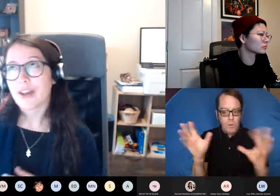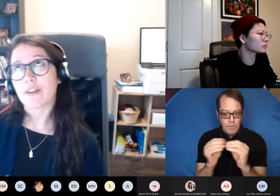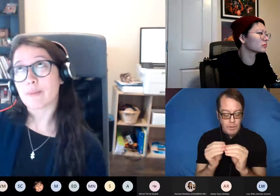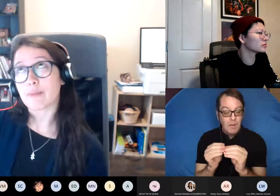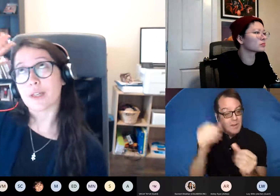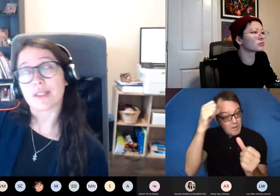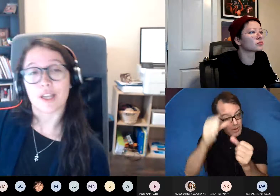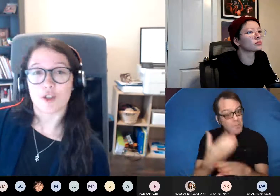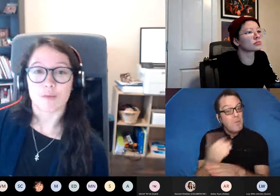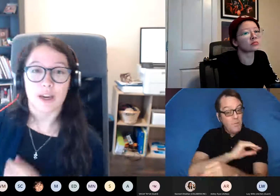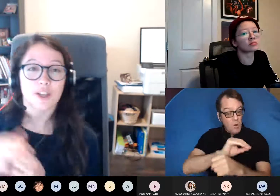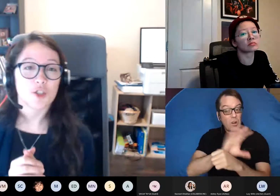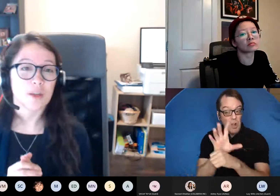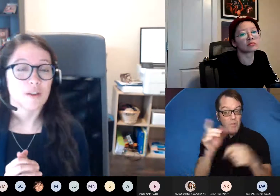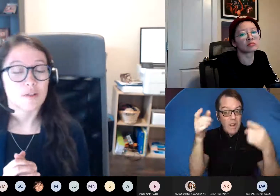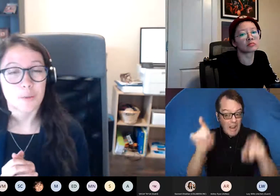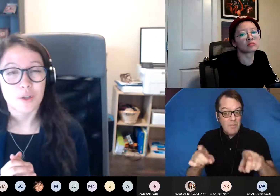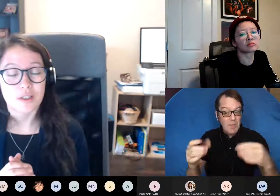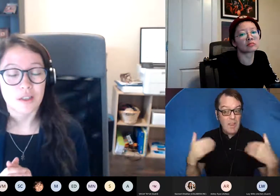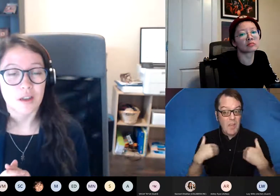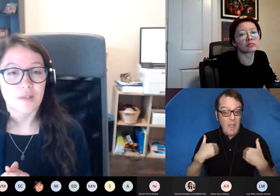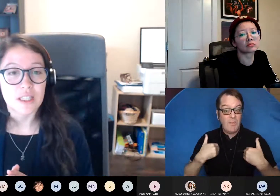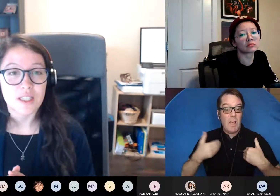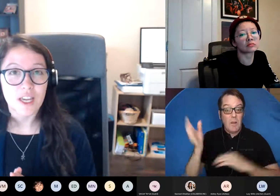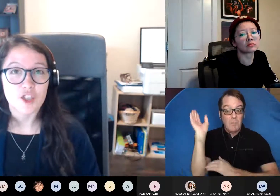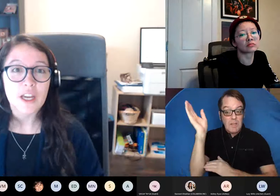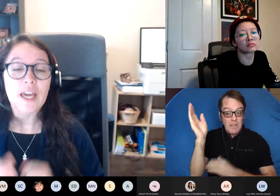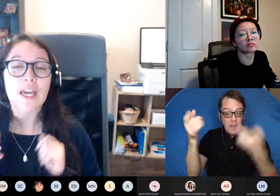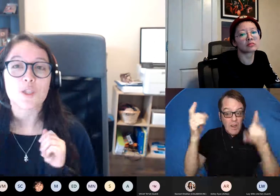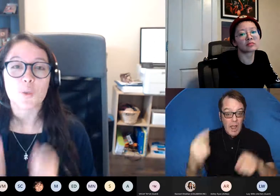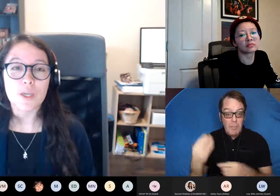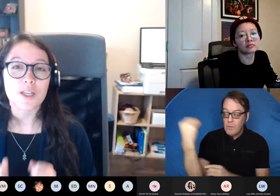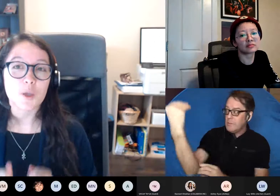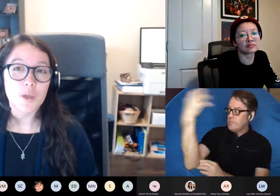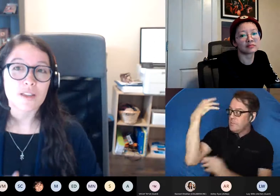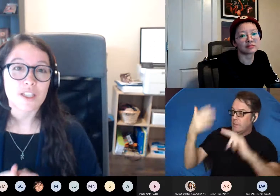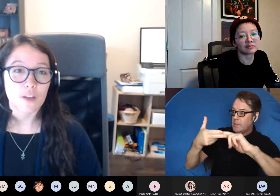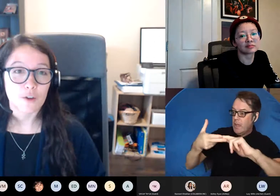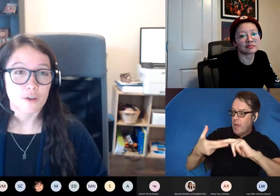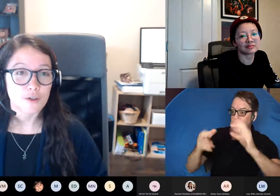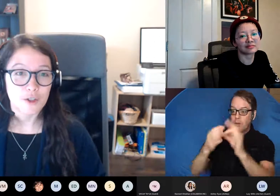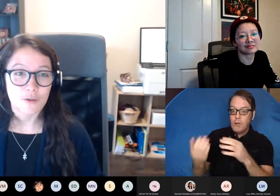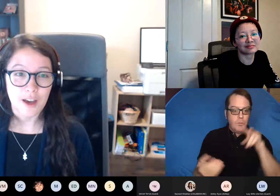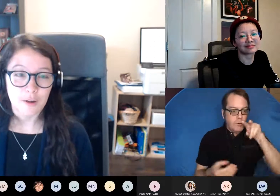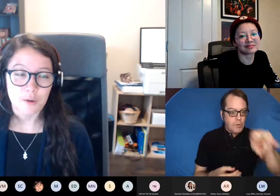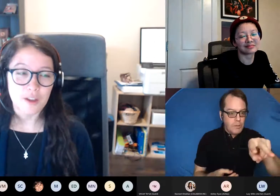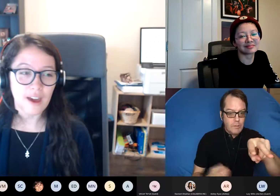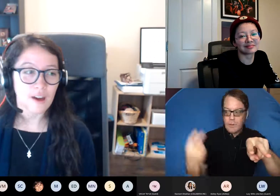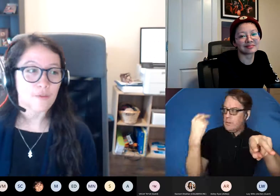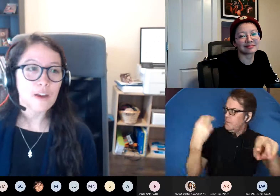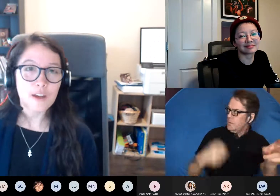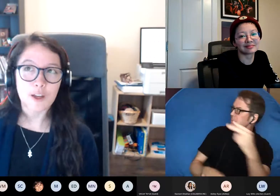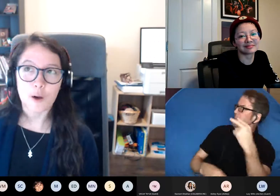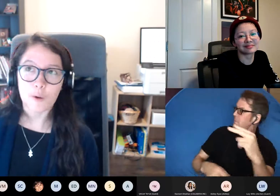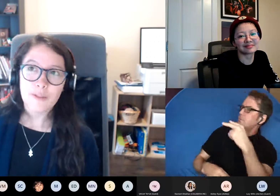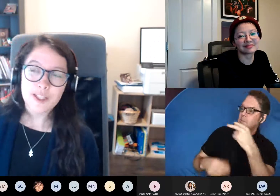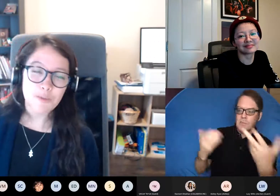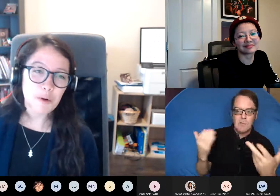days when you might have a big presentation behind you and an interpreter sitting on the stage, it's really, really difficult to not only